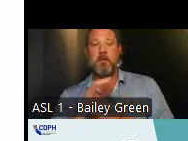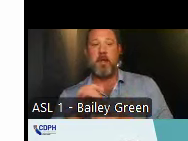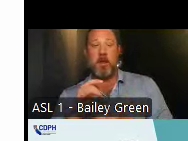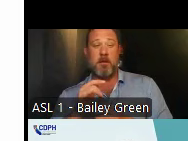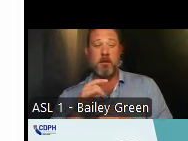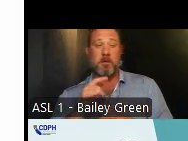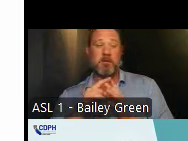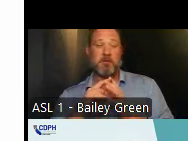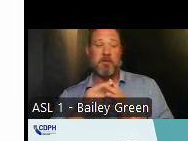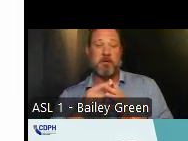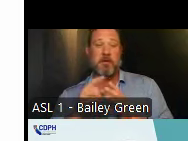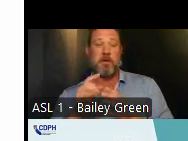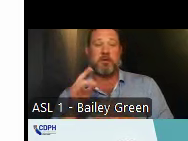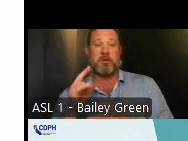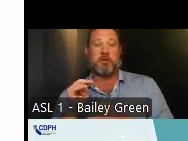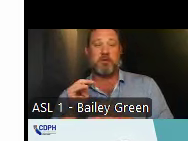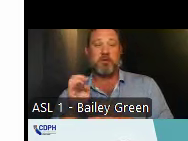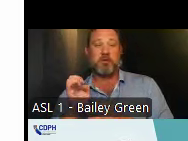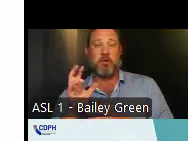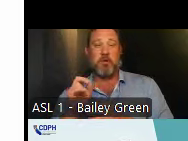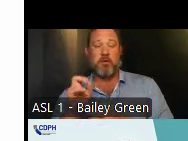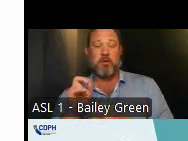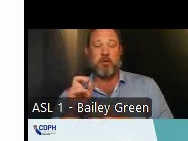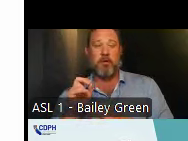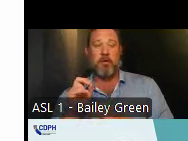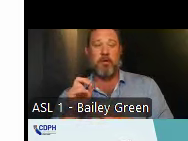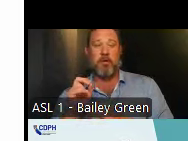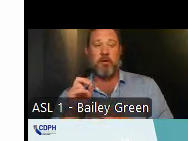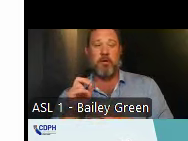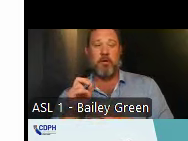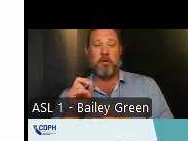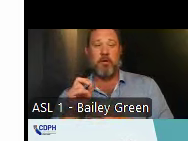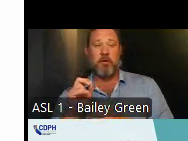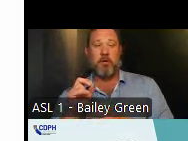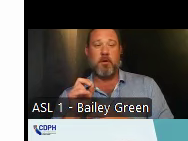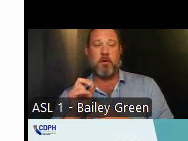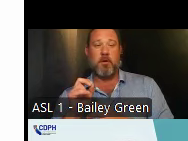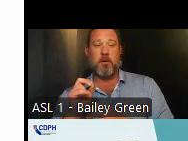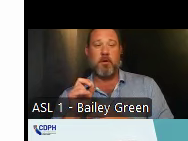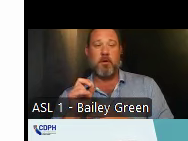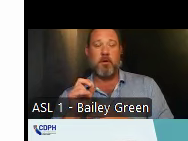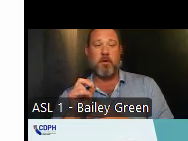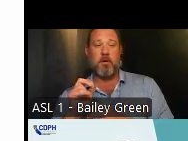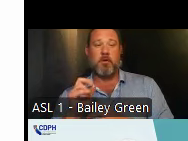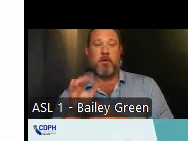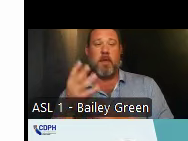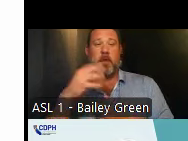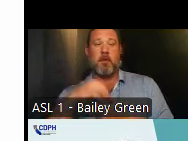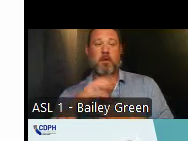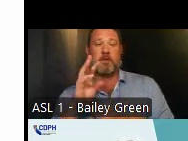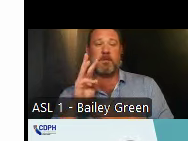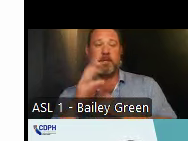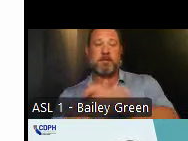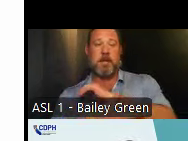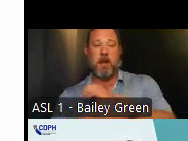30th. So we have completed an evaluation report of the pilot cohort, and that includes 6 counties that worked